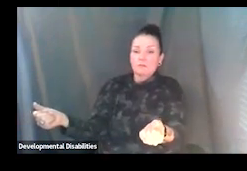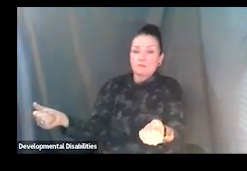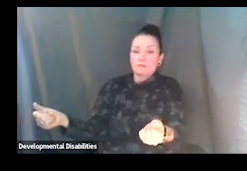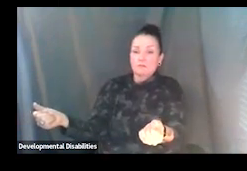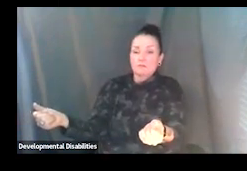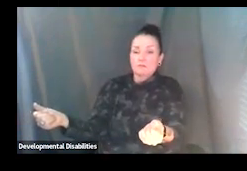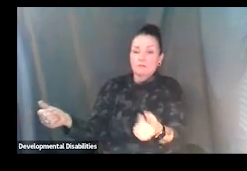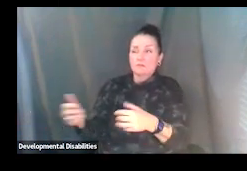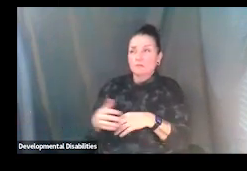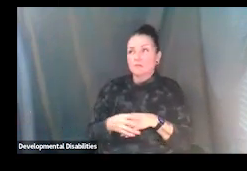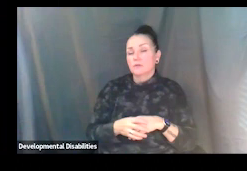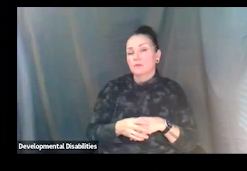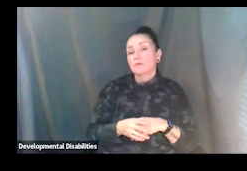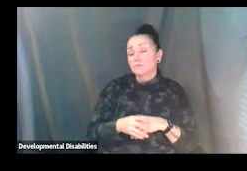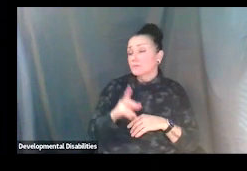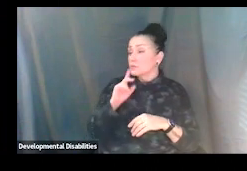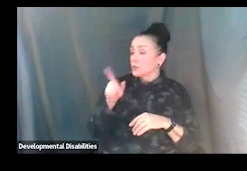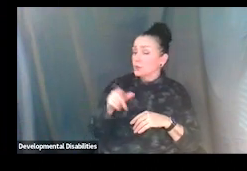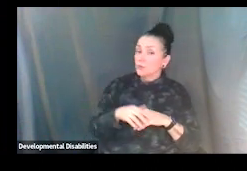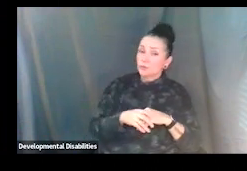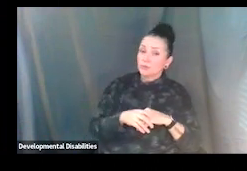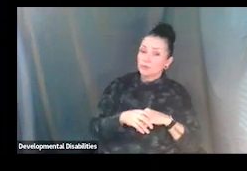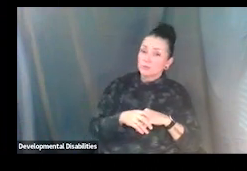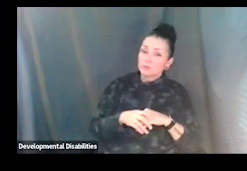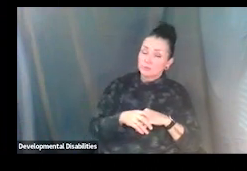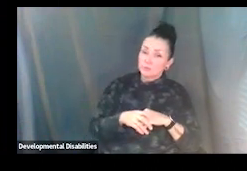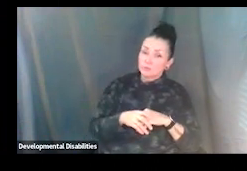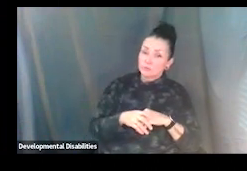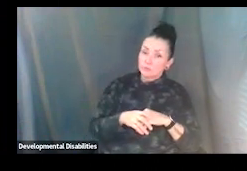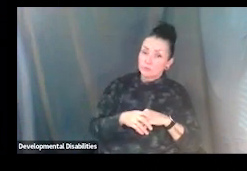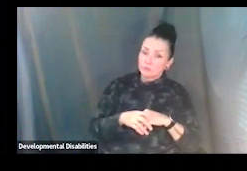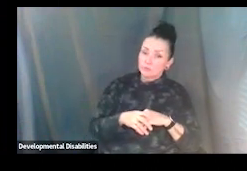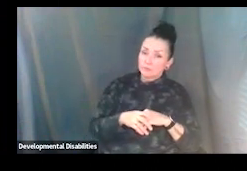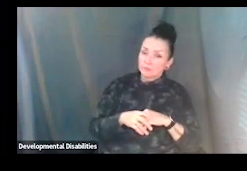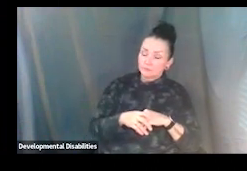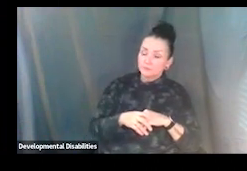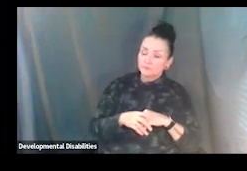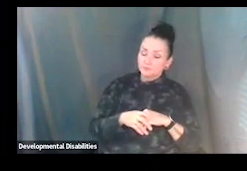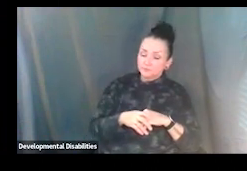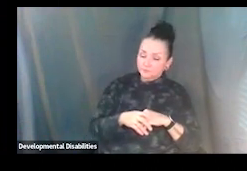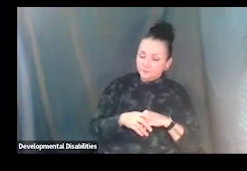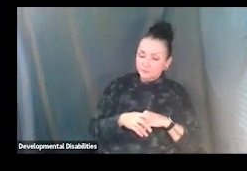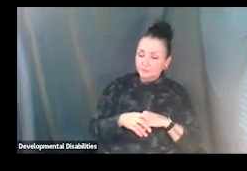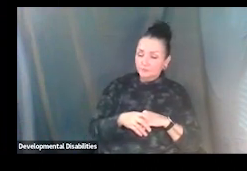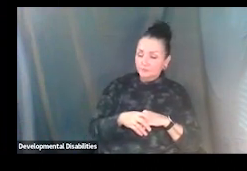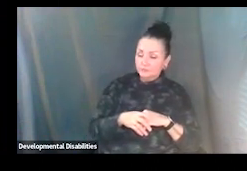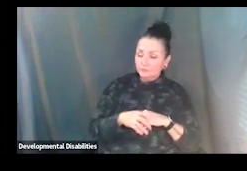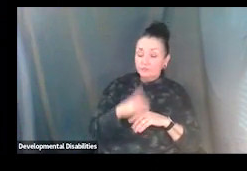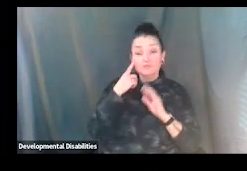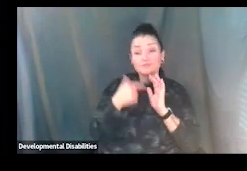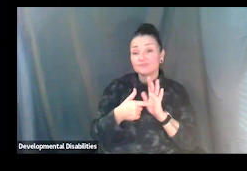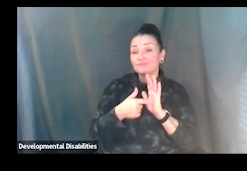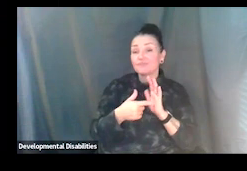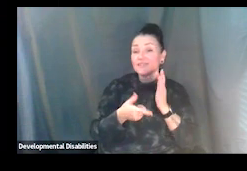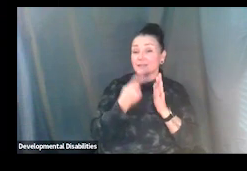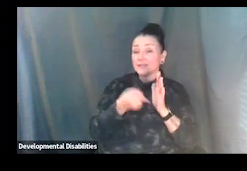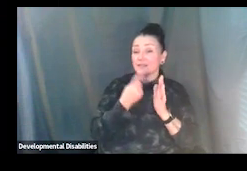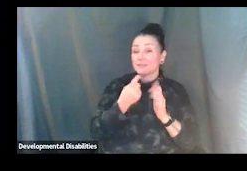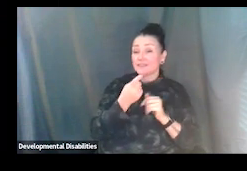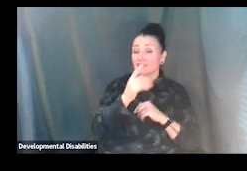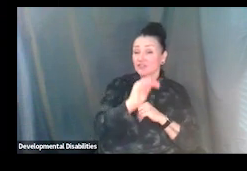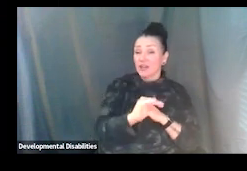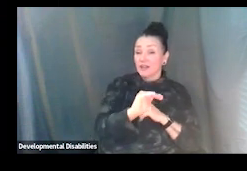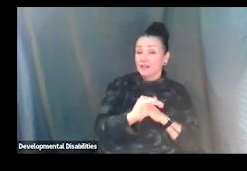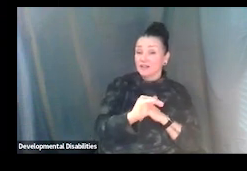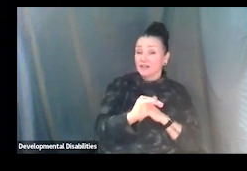point too, I think, Claire, because I've seen a number of kids over the years, where 1 year in school with one teacher, their behavior is out of control and nothing seems